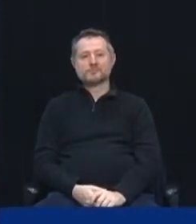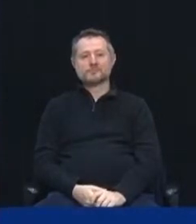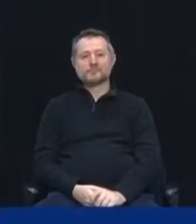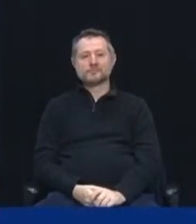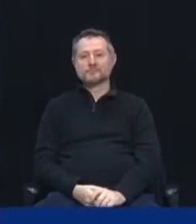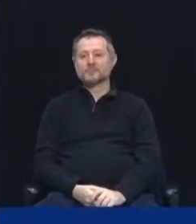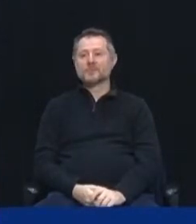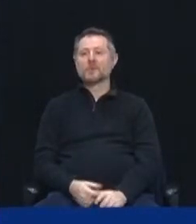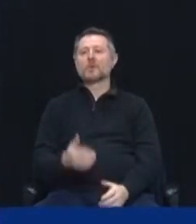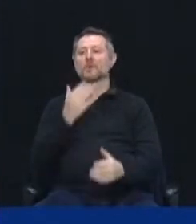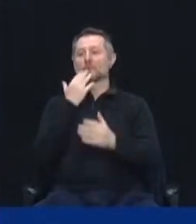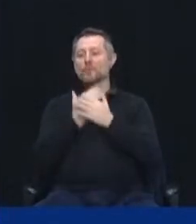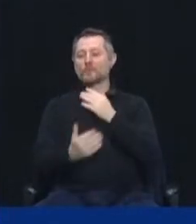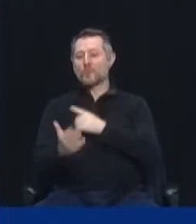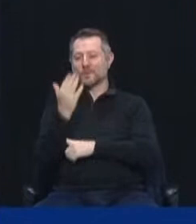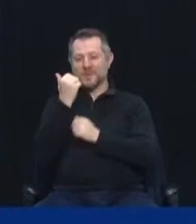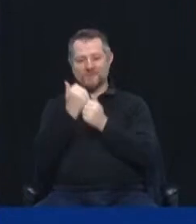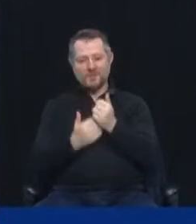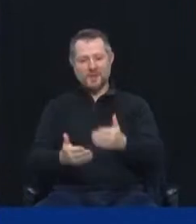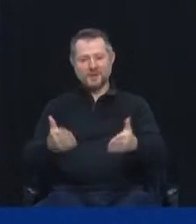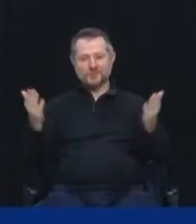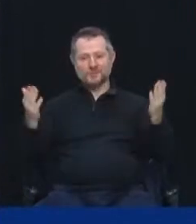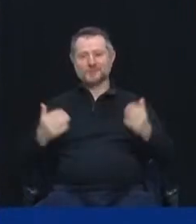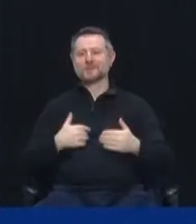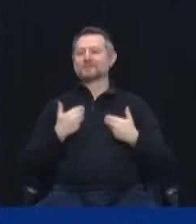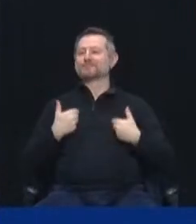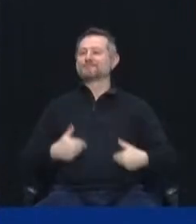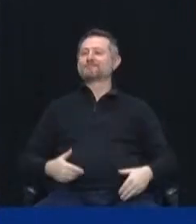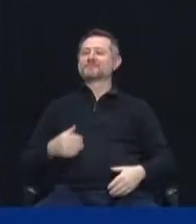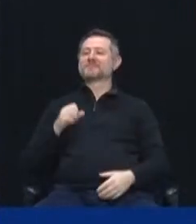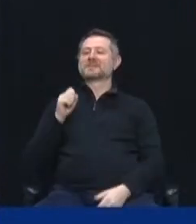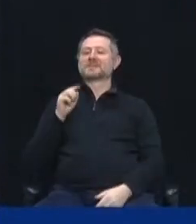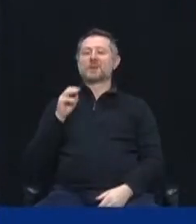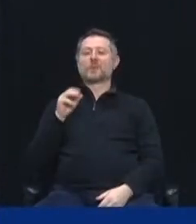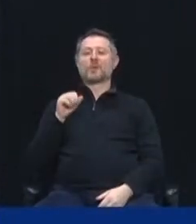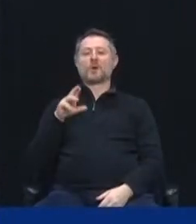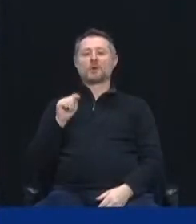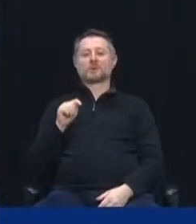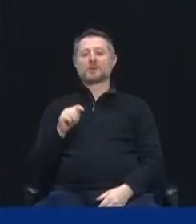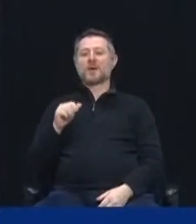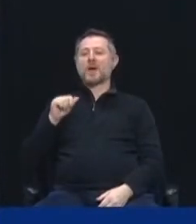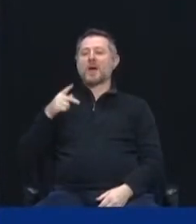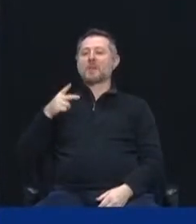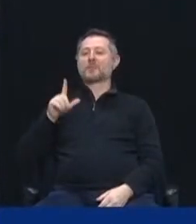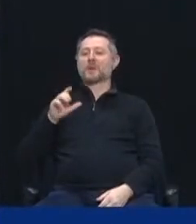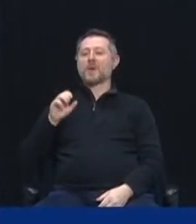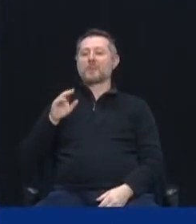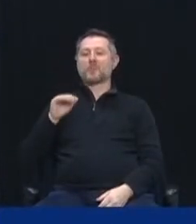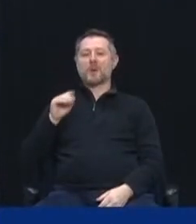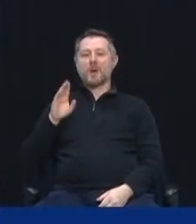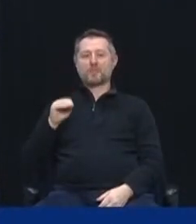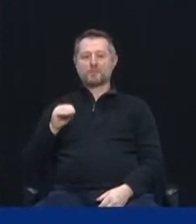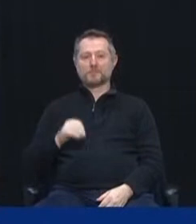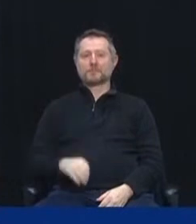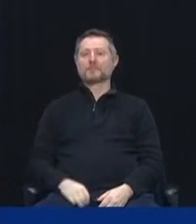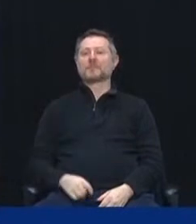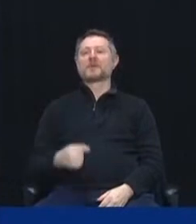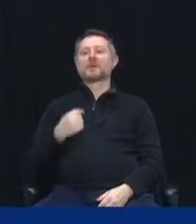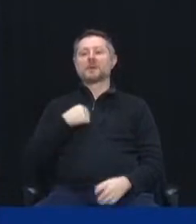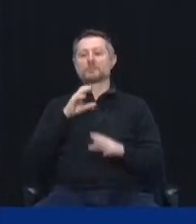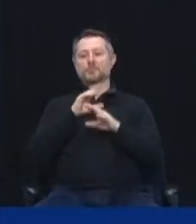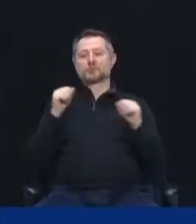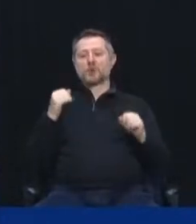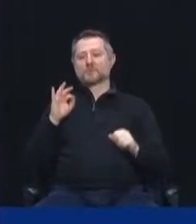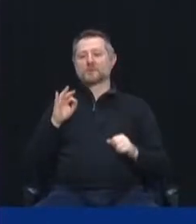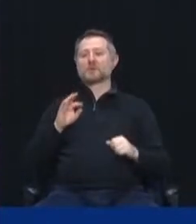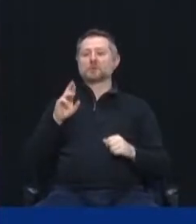Good morning, everybody. I'm Stuart Applebaum. I'm president of the Retail, Wholesale, and Department Store Union. Governor,